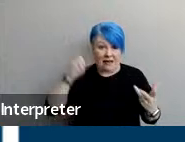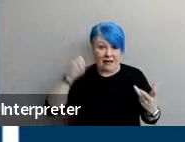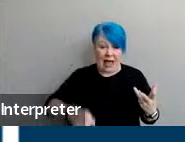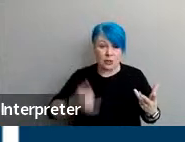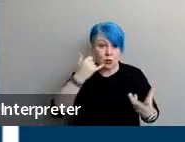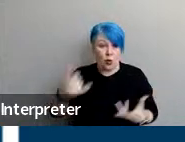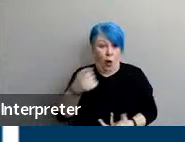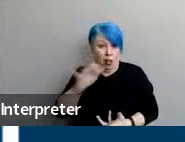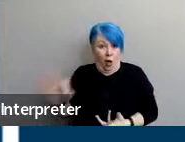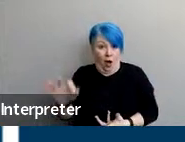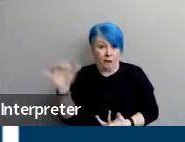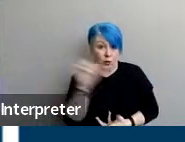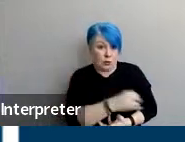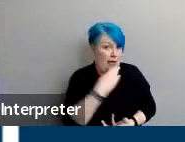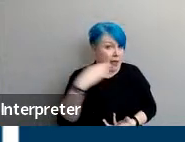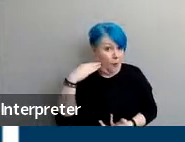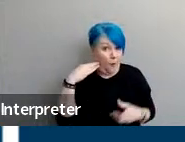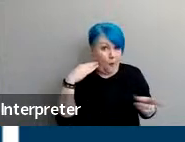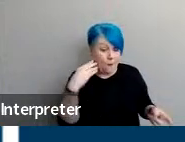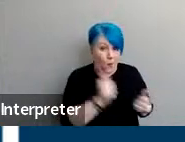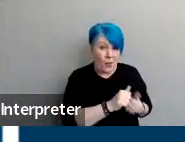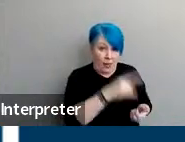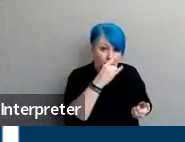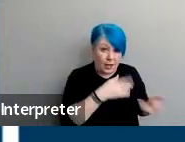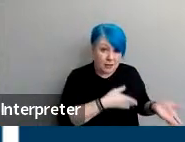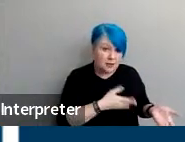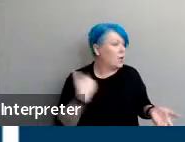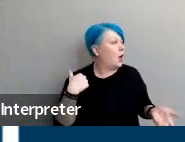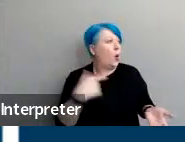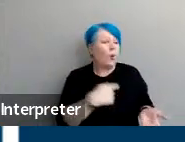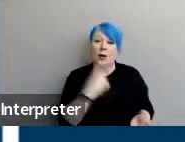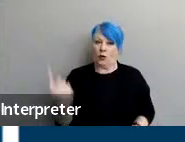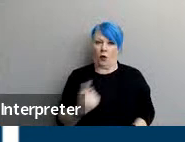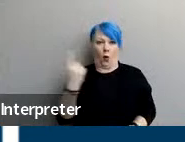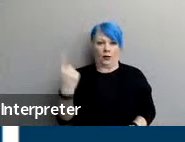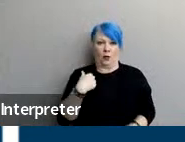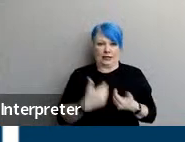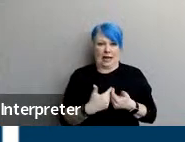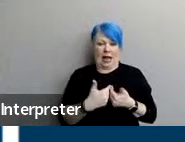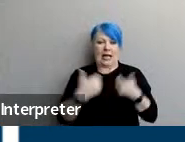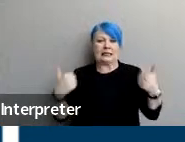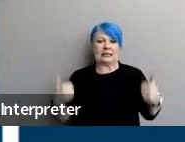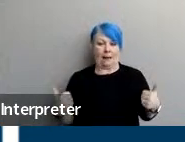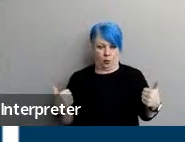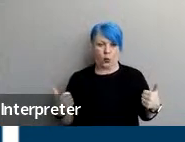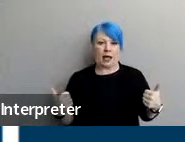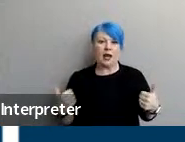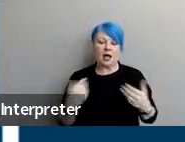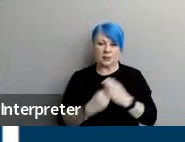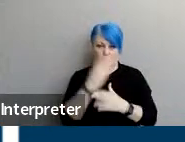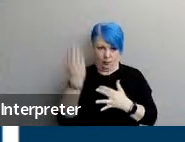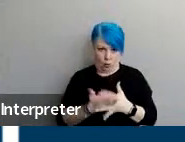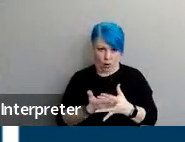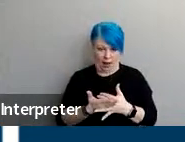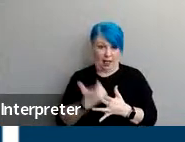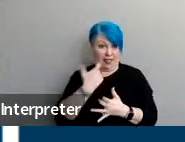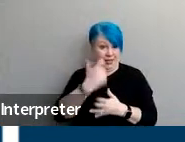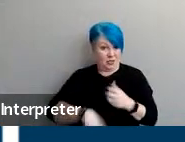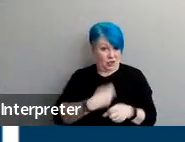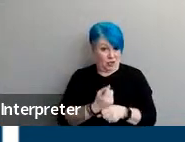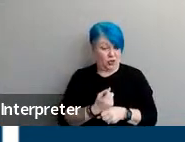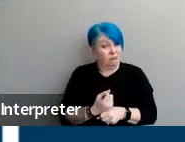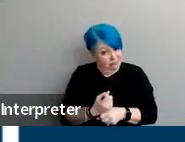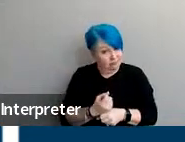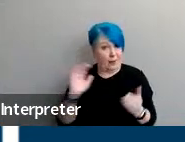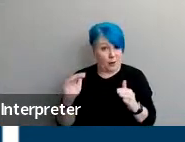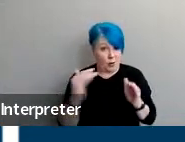much on board. We were the only ones that had a separate spring break than most everybody else. So,